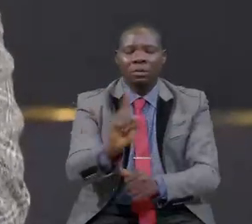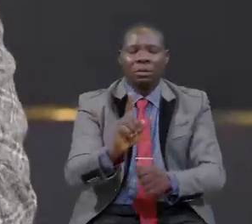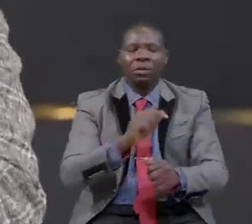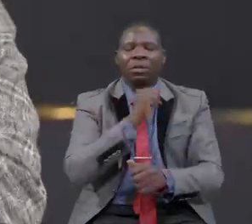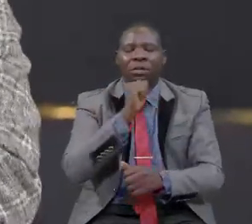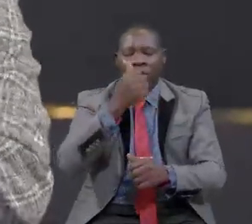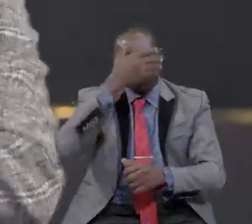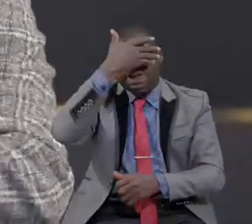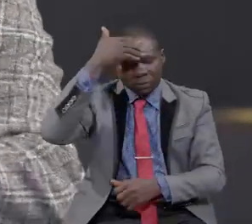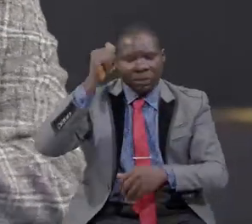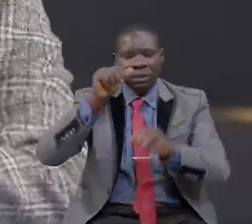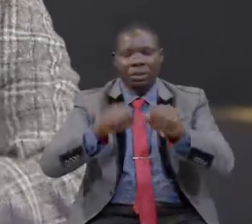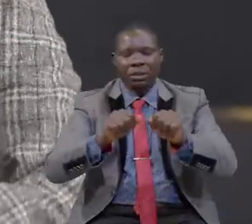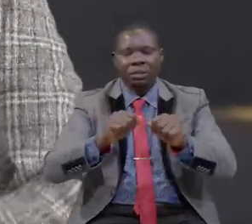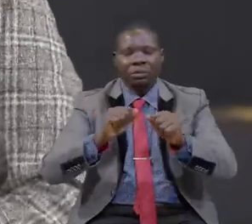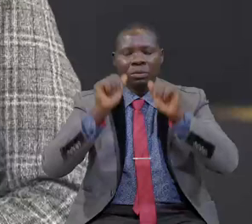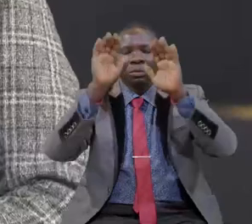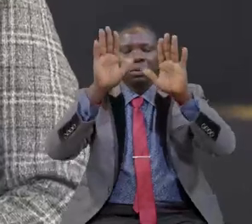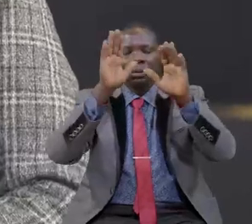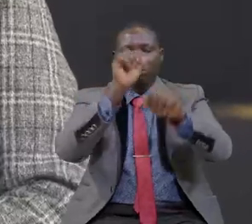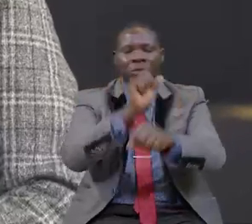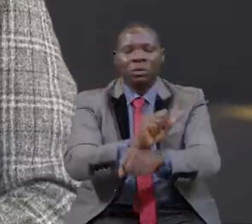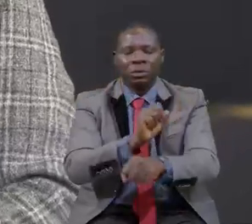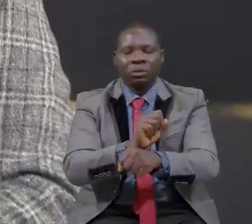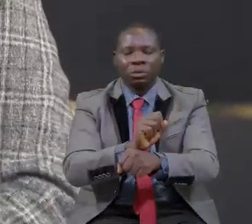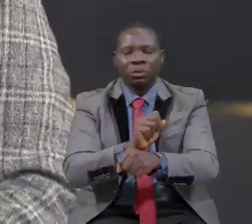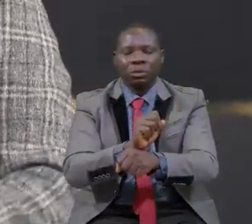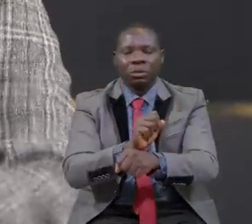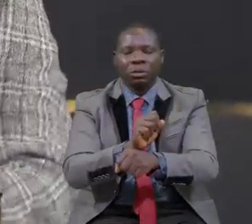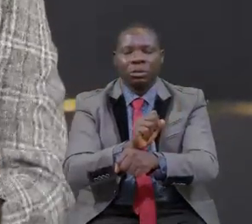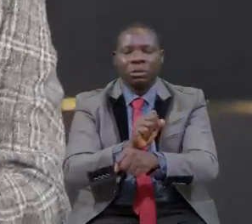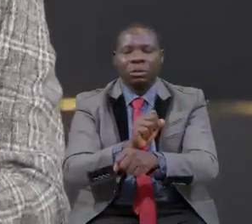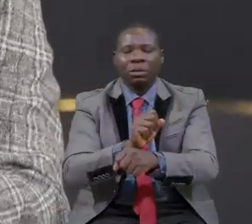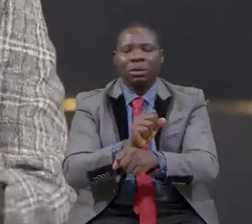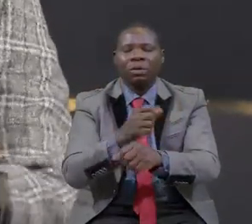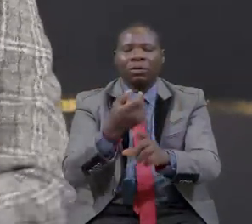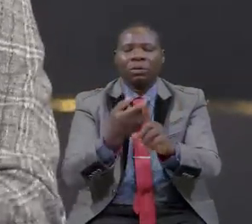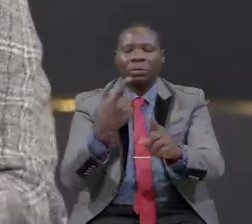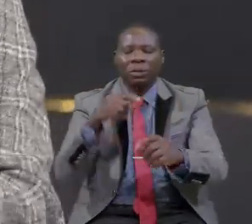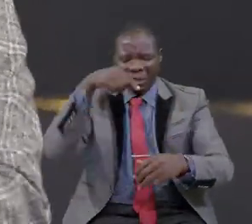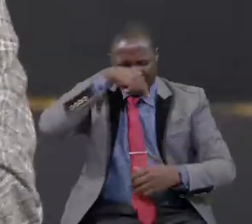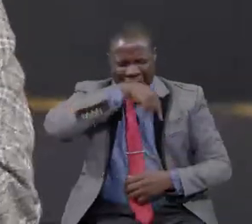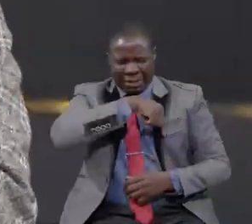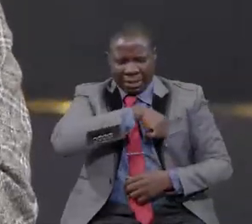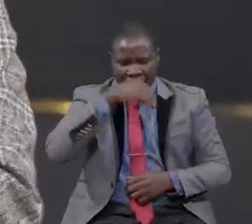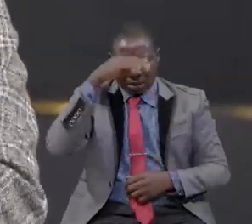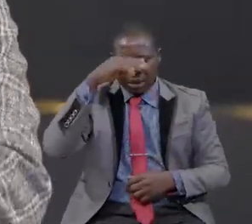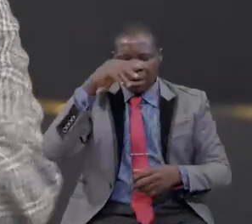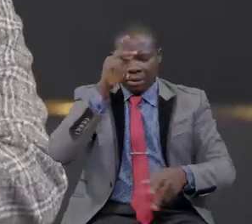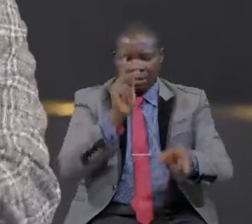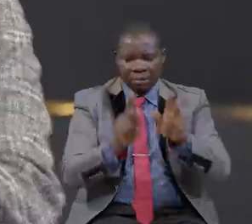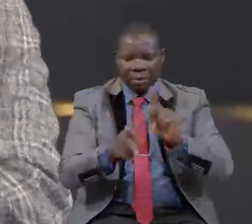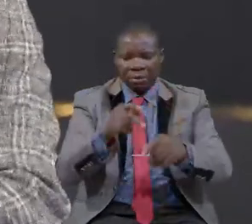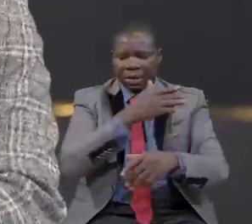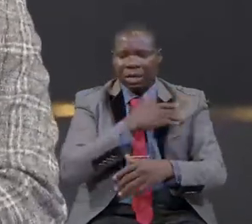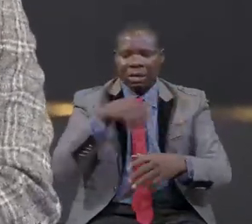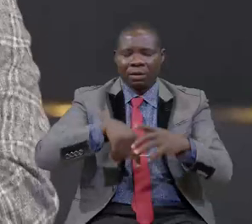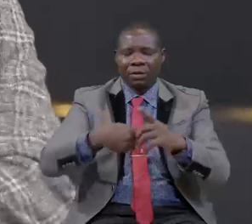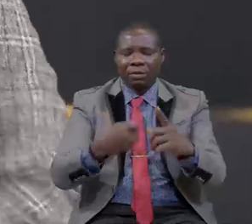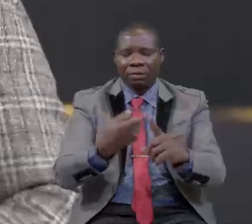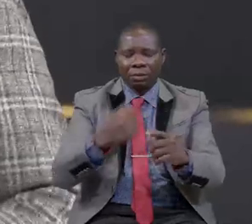unforgettable miracles on the, in the inner man and in the outward life. Confirm